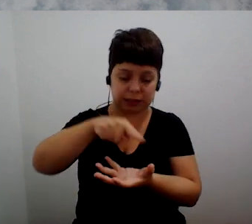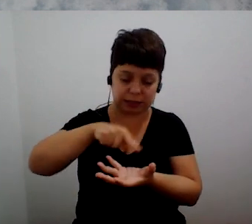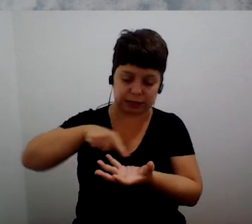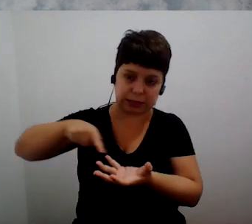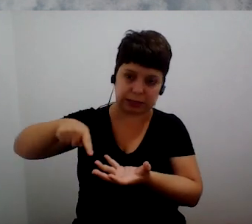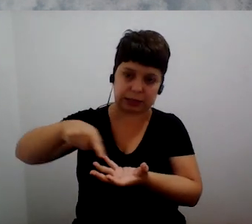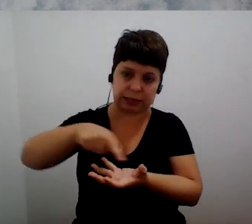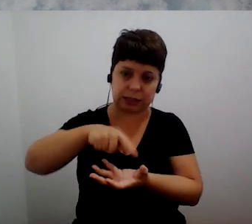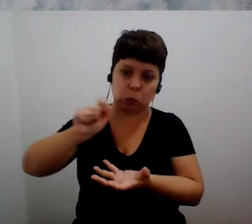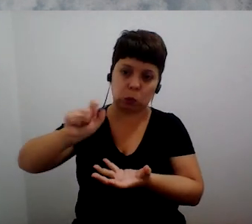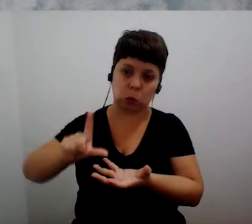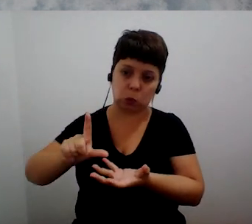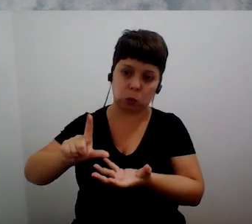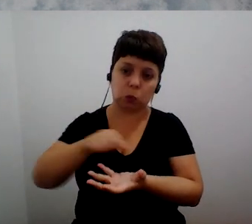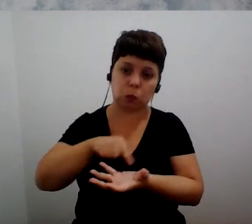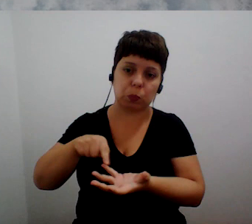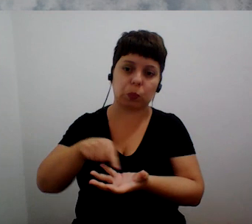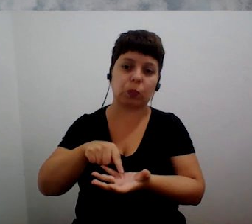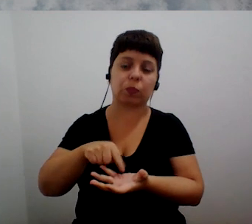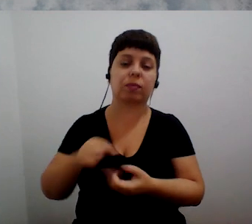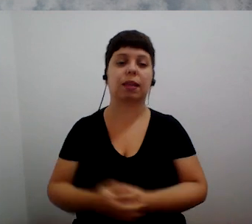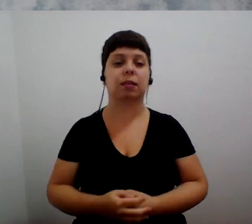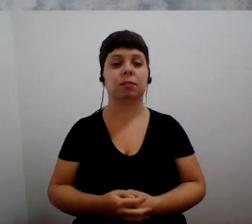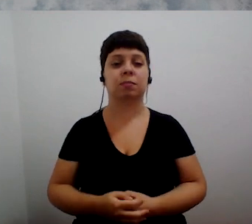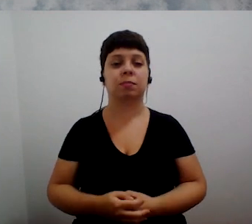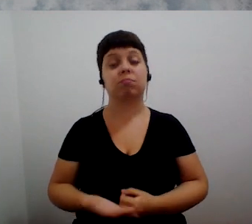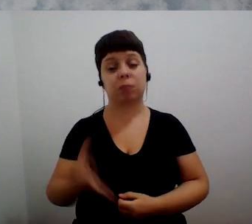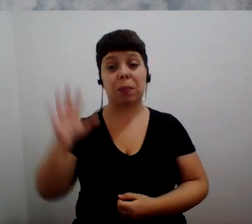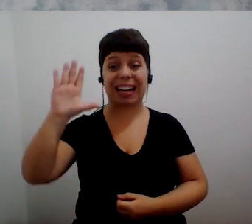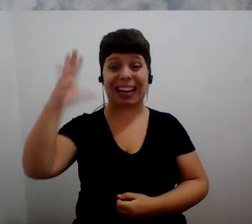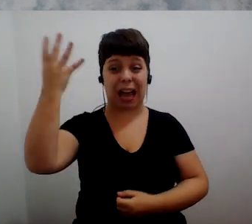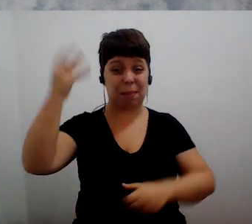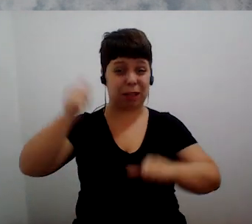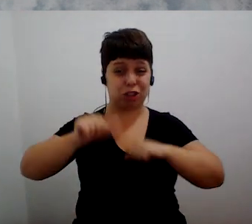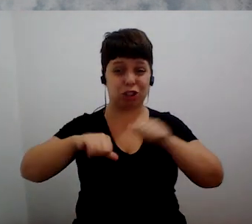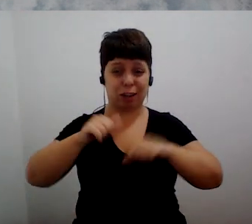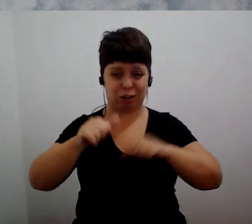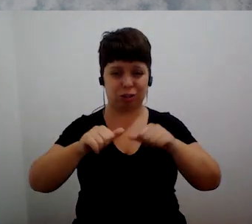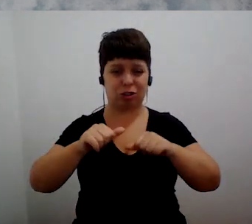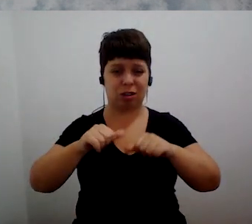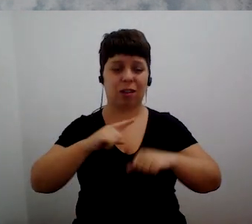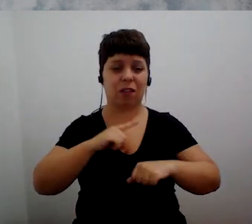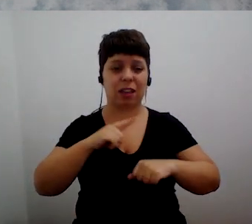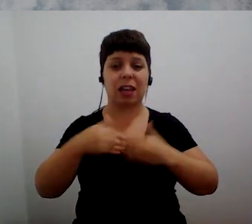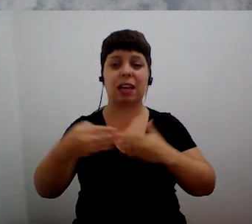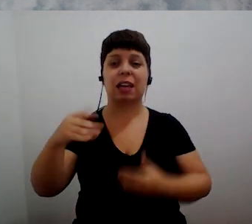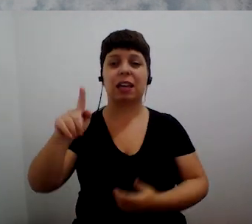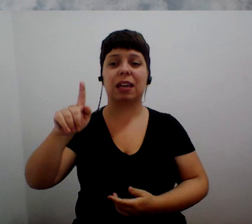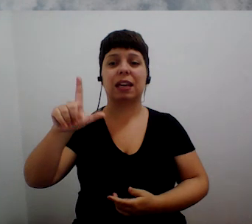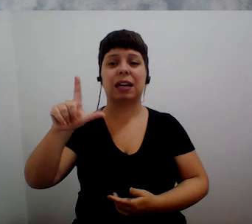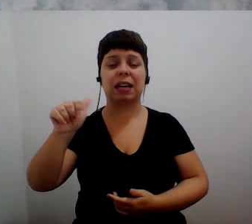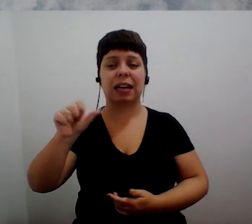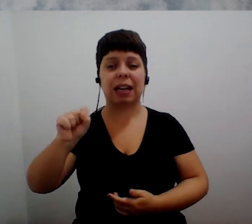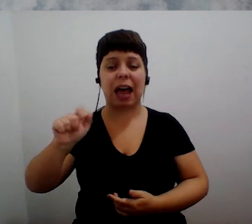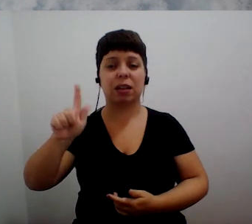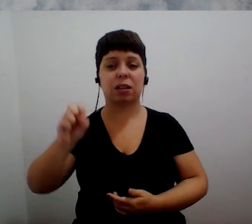Of course, the climate change conference of the parties in Glasgow are approaching. And here we